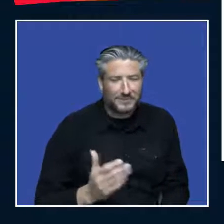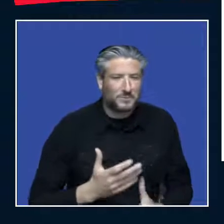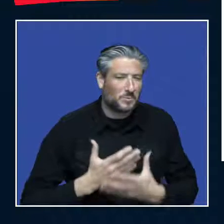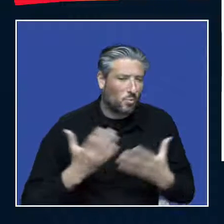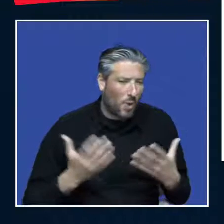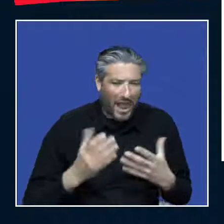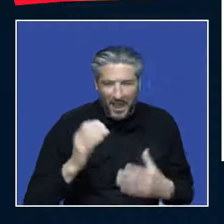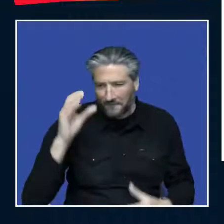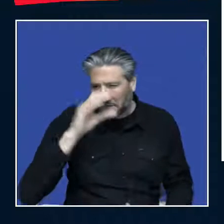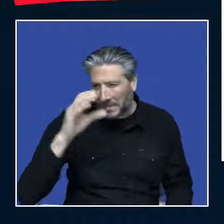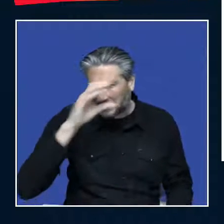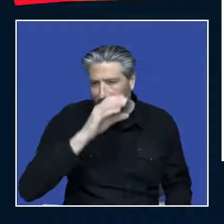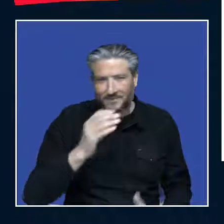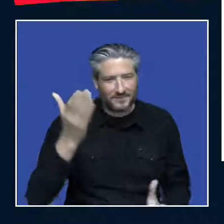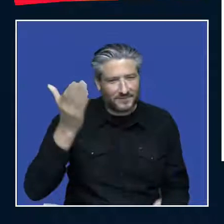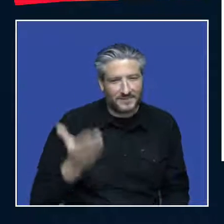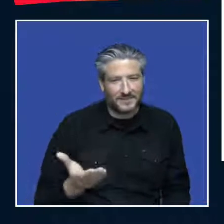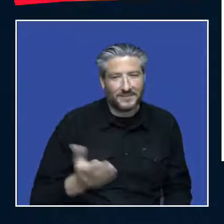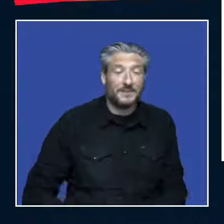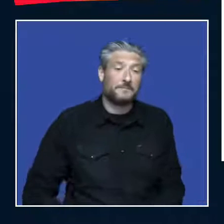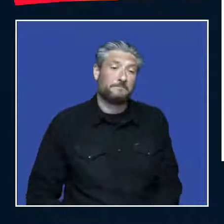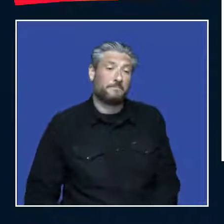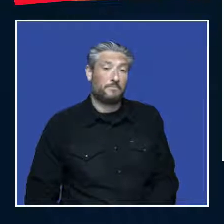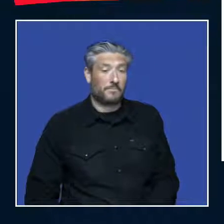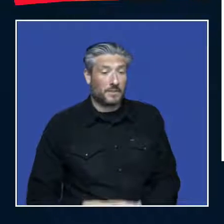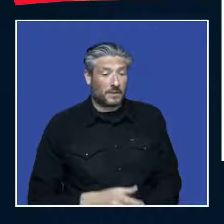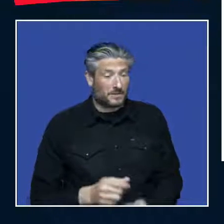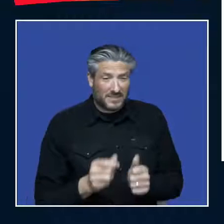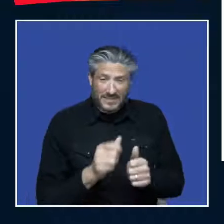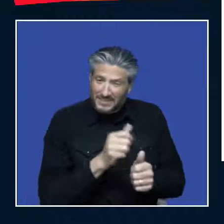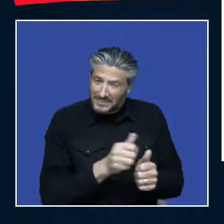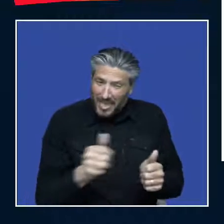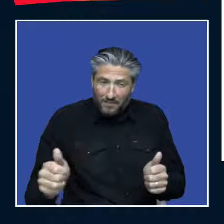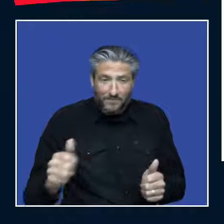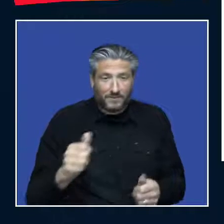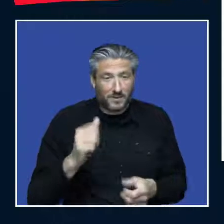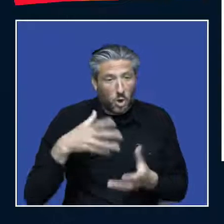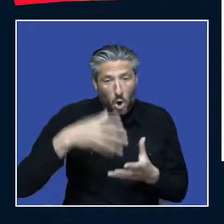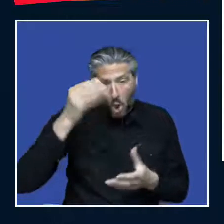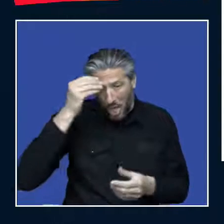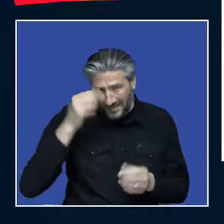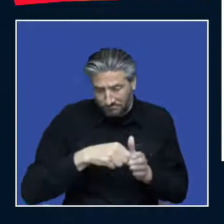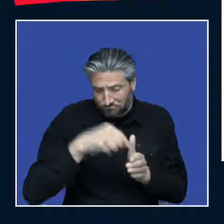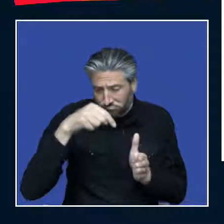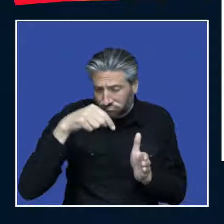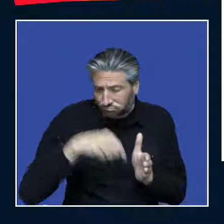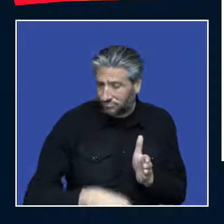aka.ms/az-free. You can learn more about Docker on this Learn module we created on